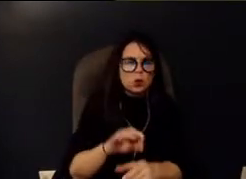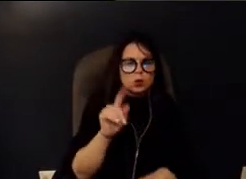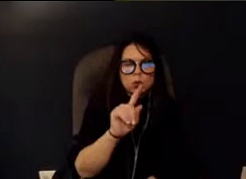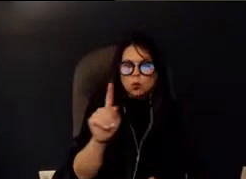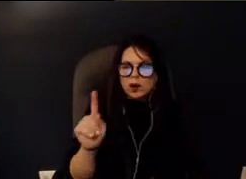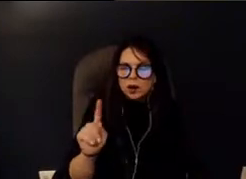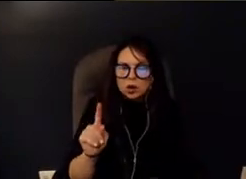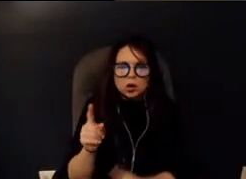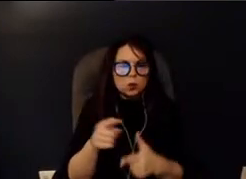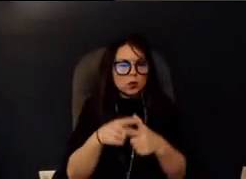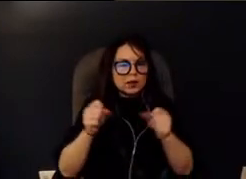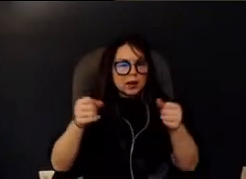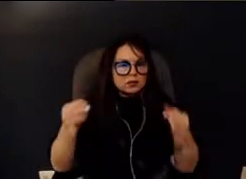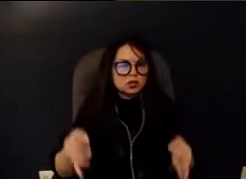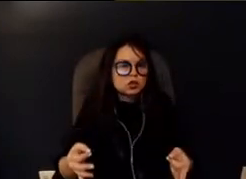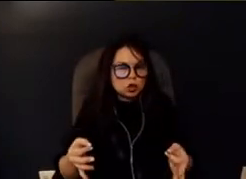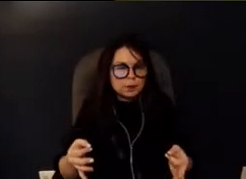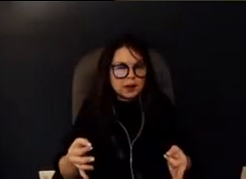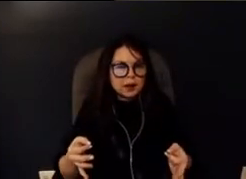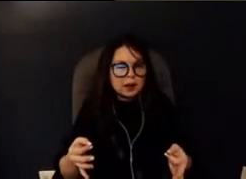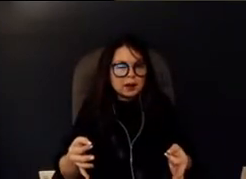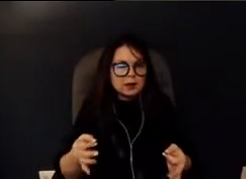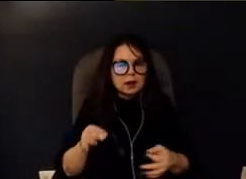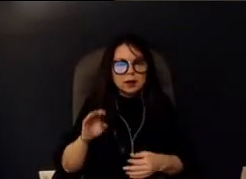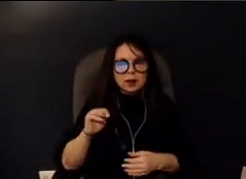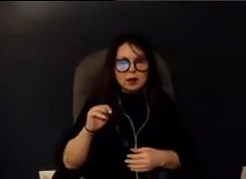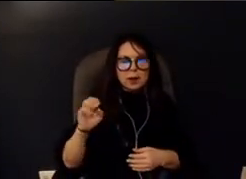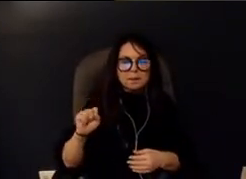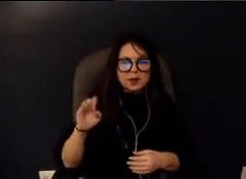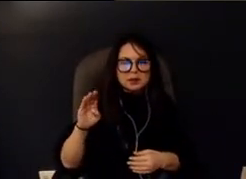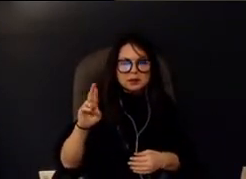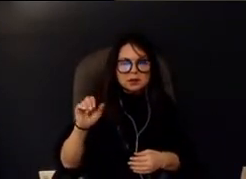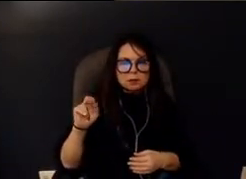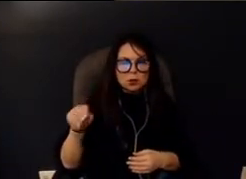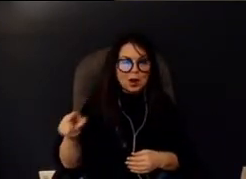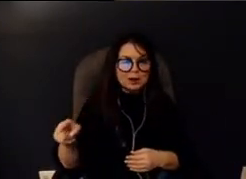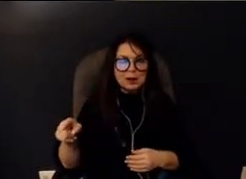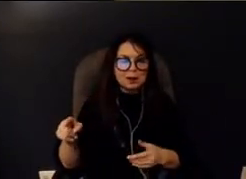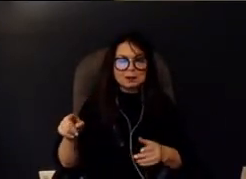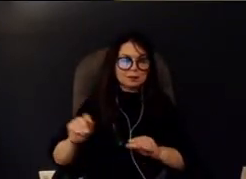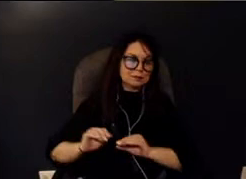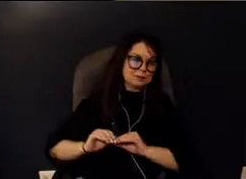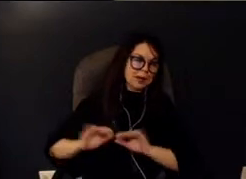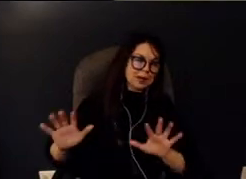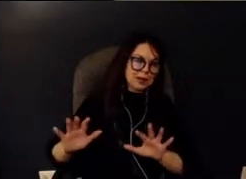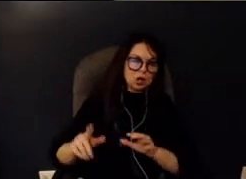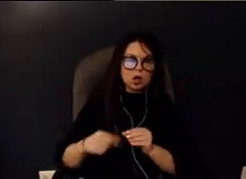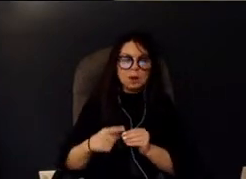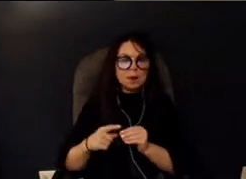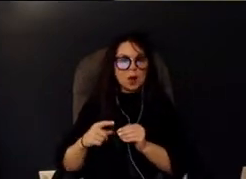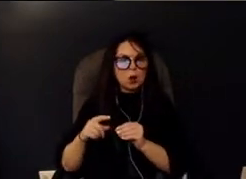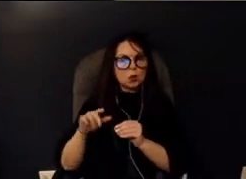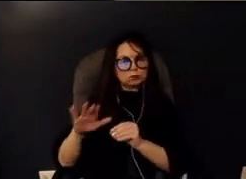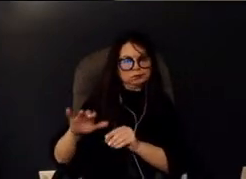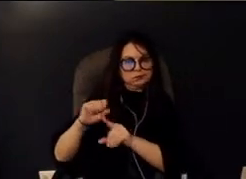needed. Ms. Brennan could not have been more clear about the situation, and I think